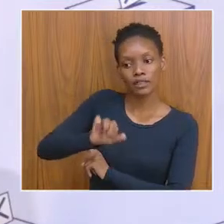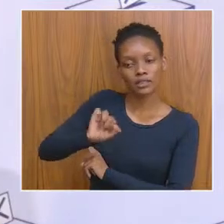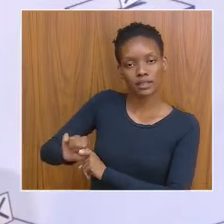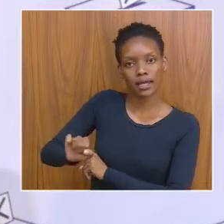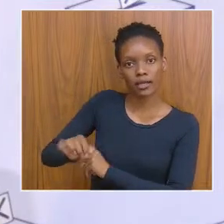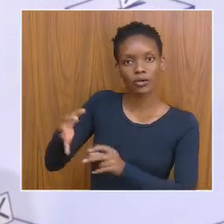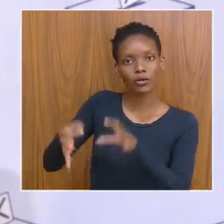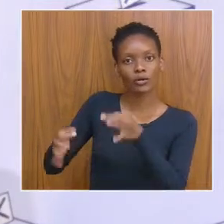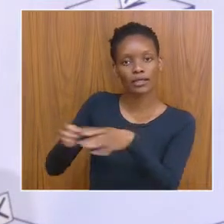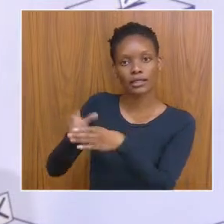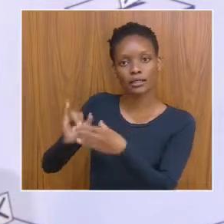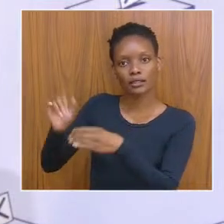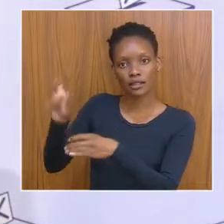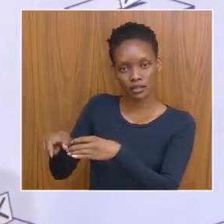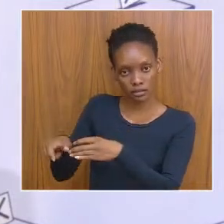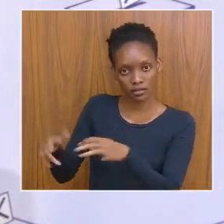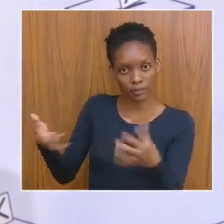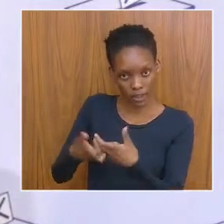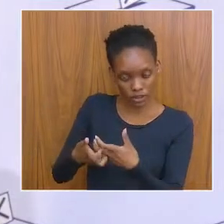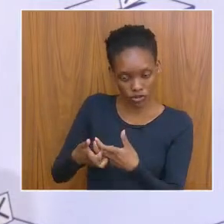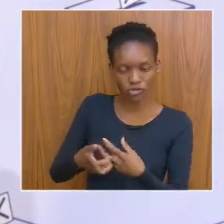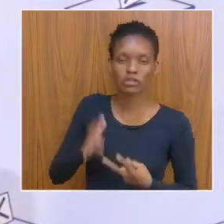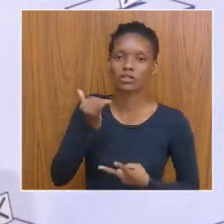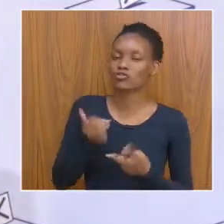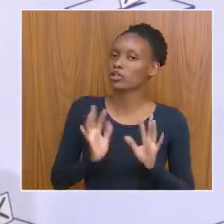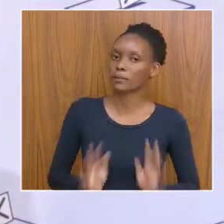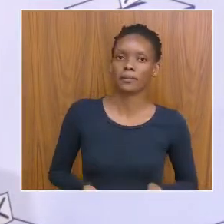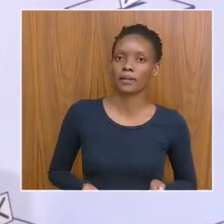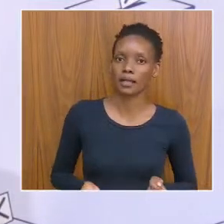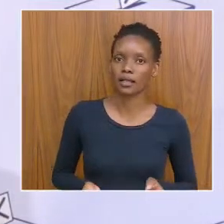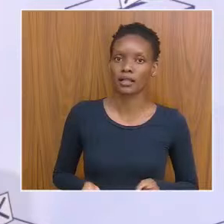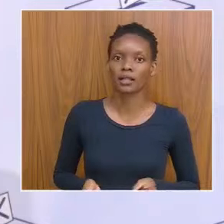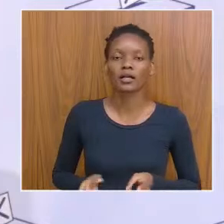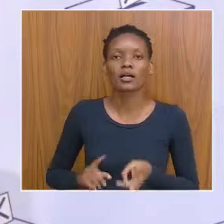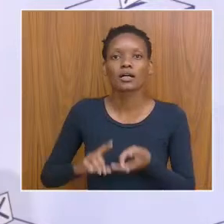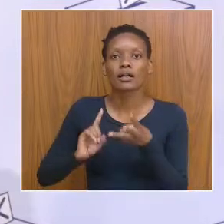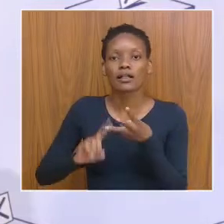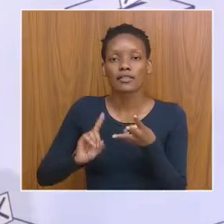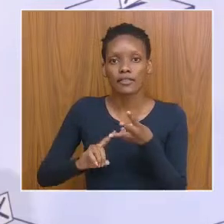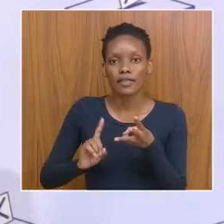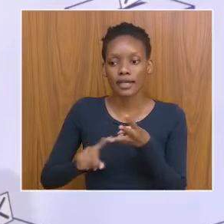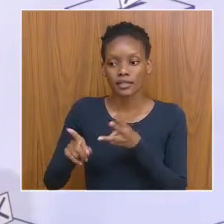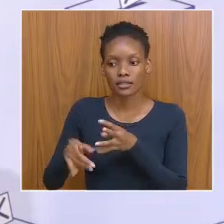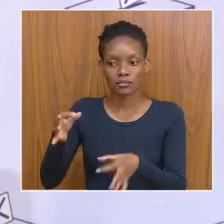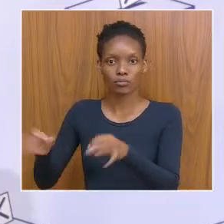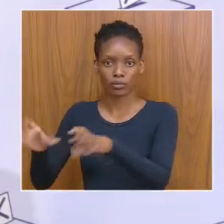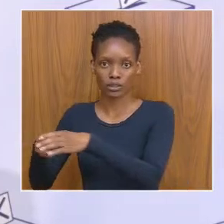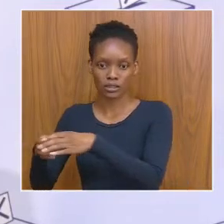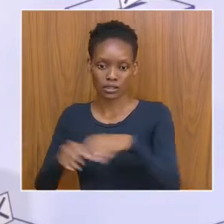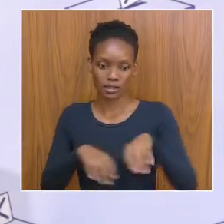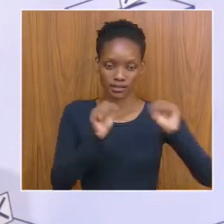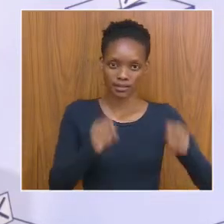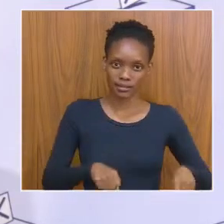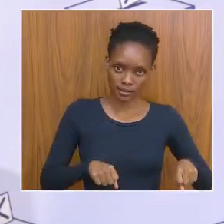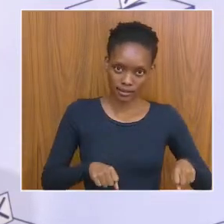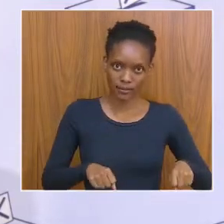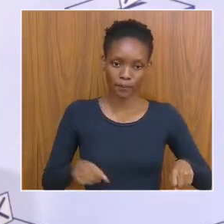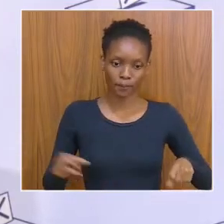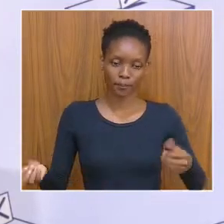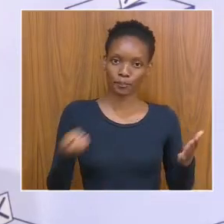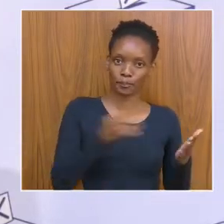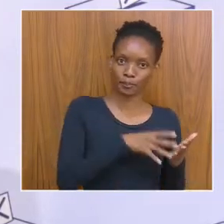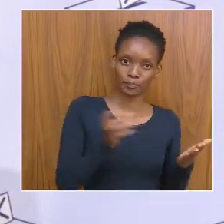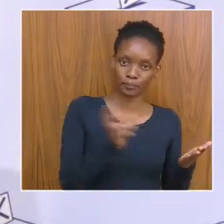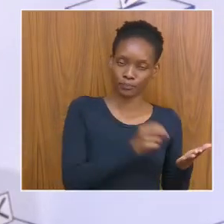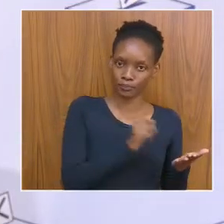to stand. Third thing the party must do is to upload those signatures onto the portal or hand deliver them to the